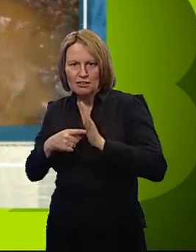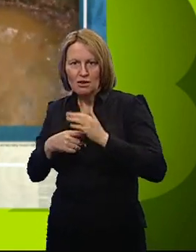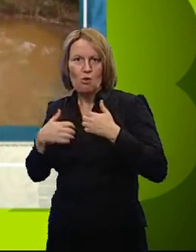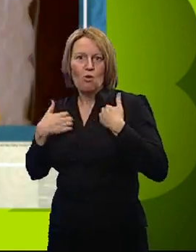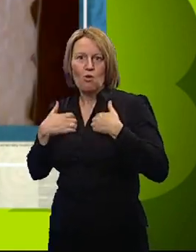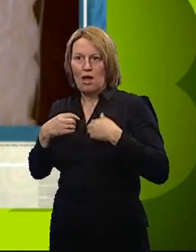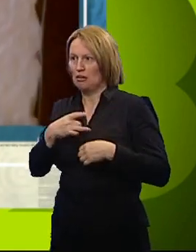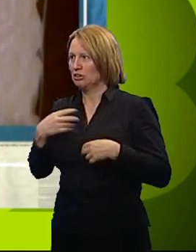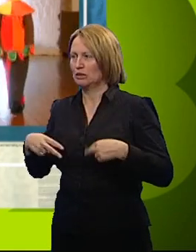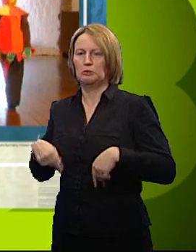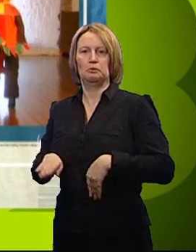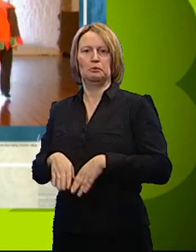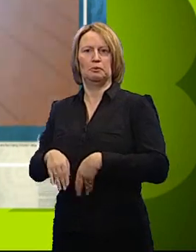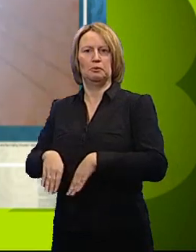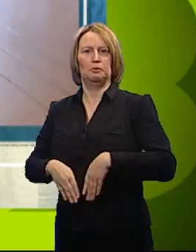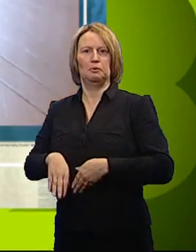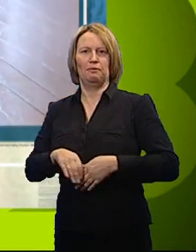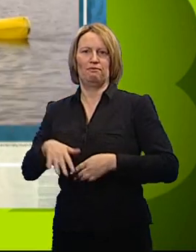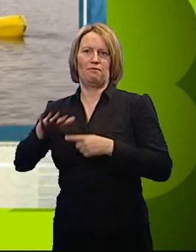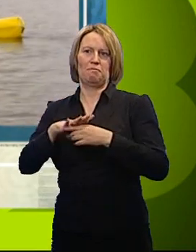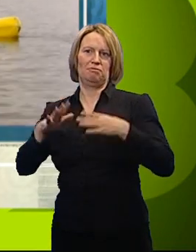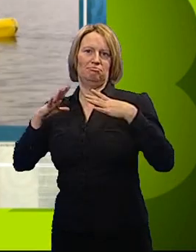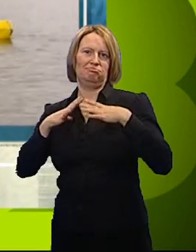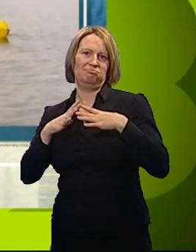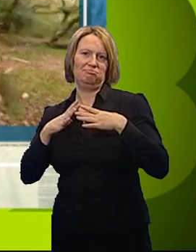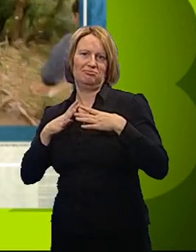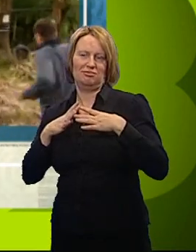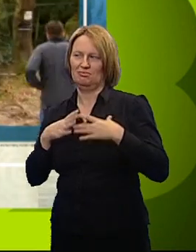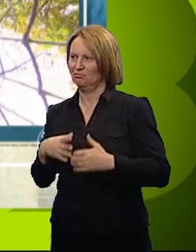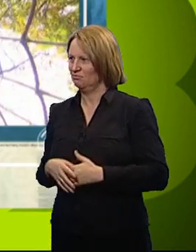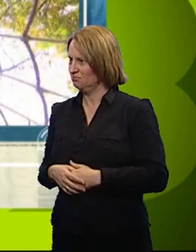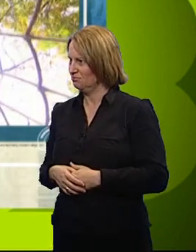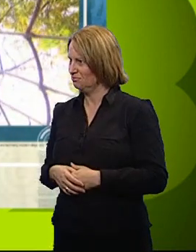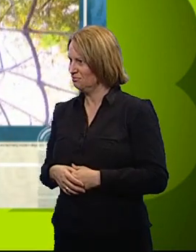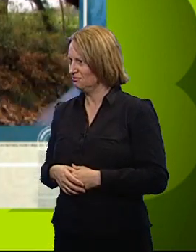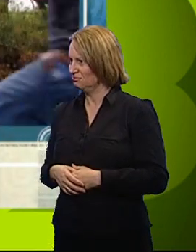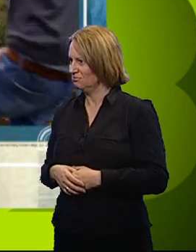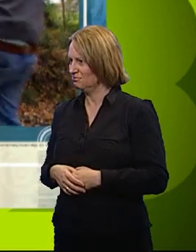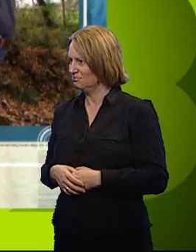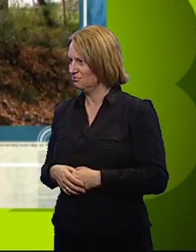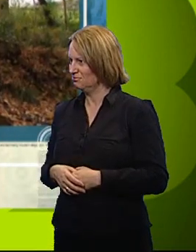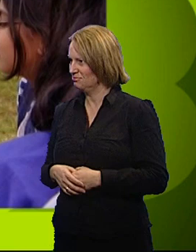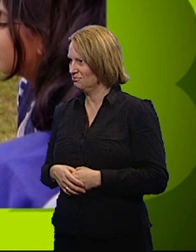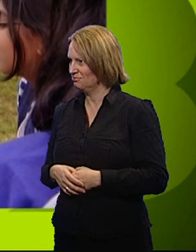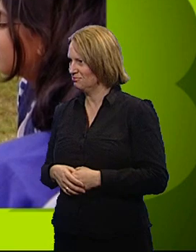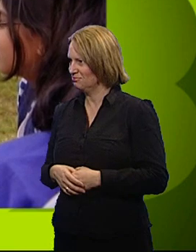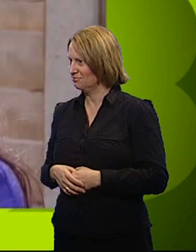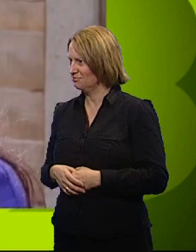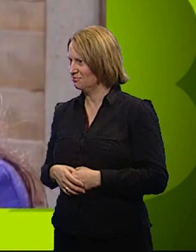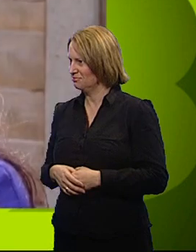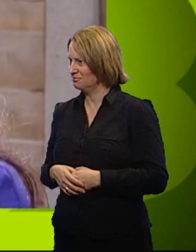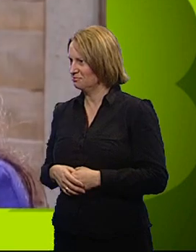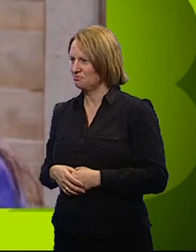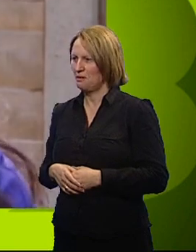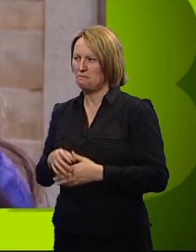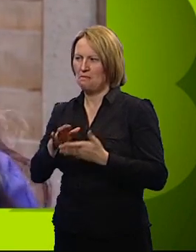and Irish dancing thrown in, this is sure to be an amazing family break. To be sure! I don't think